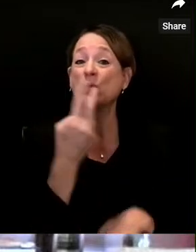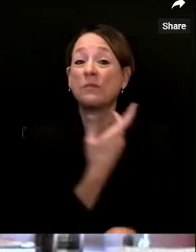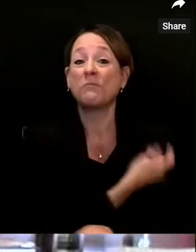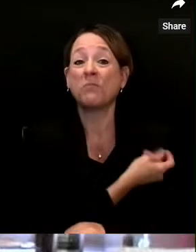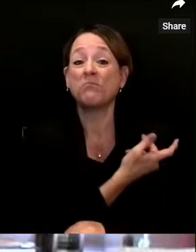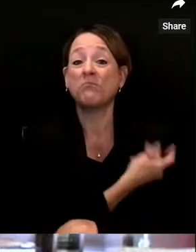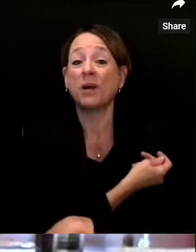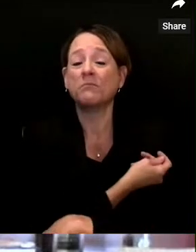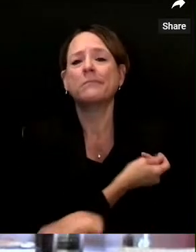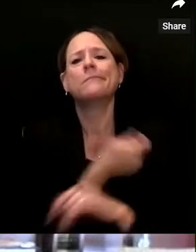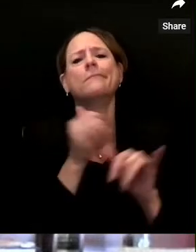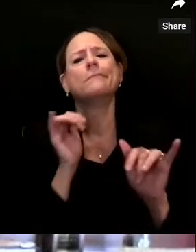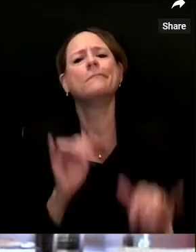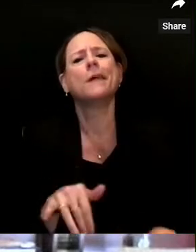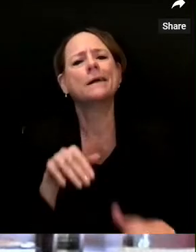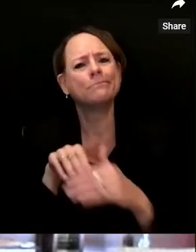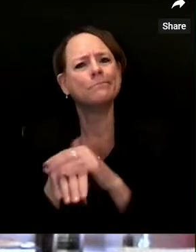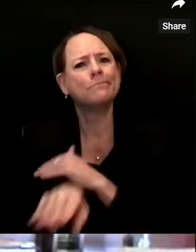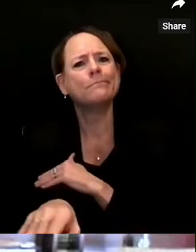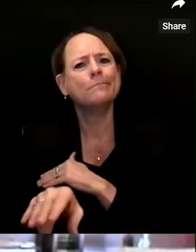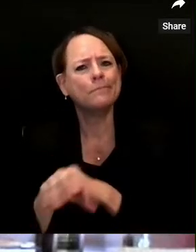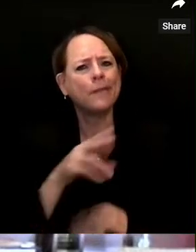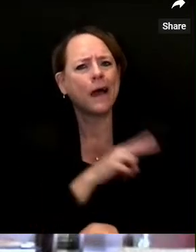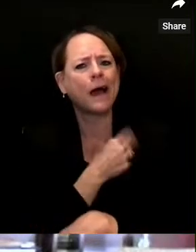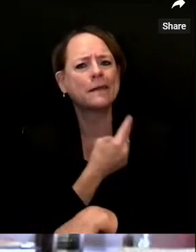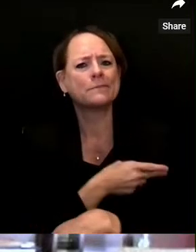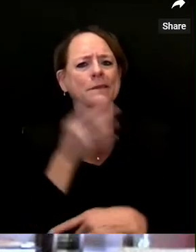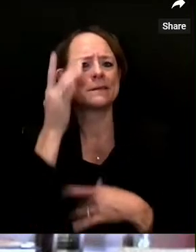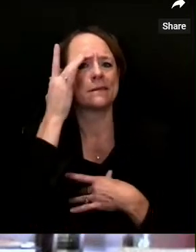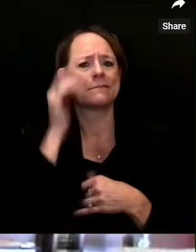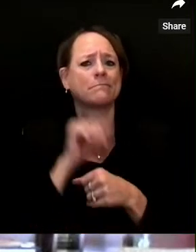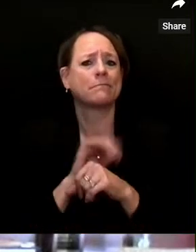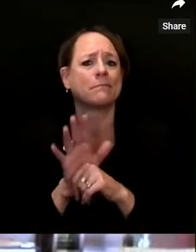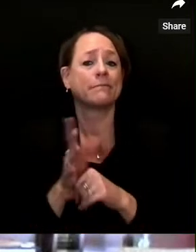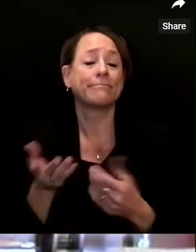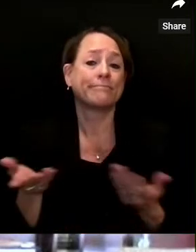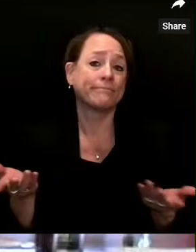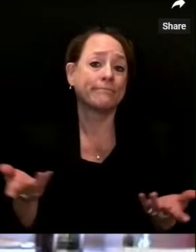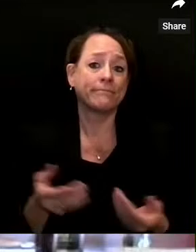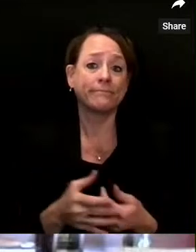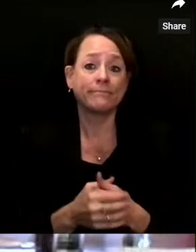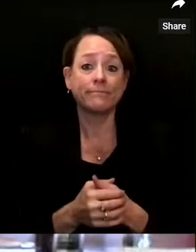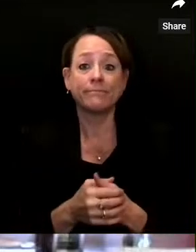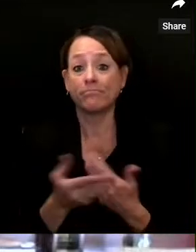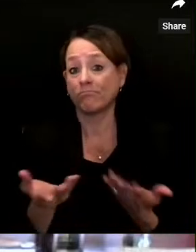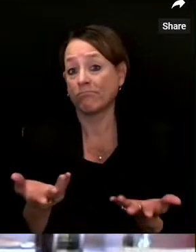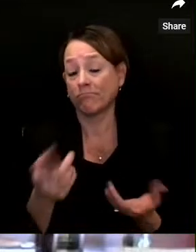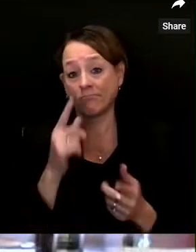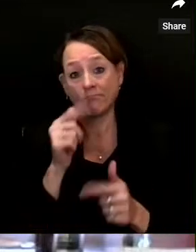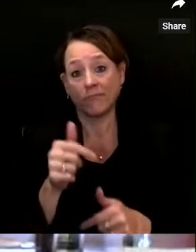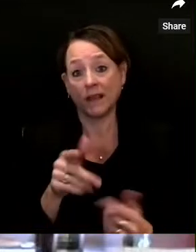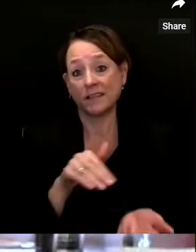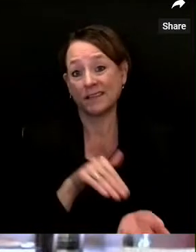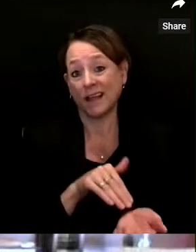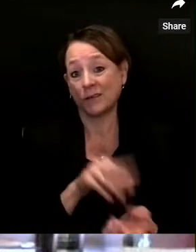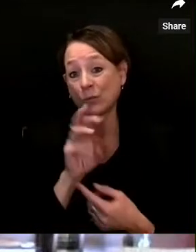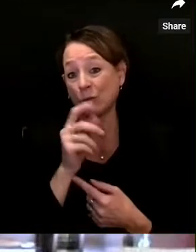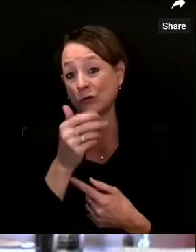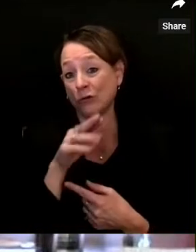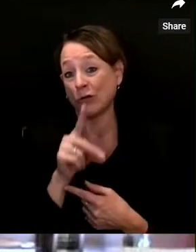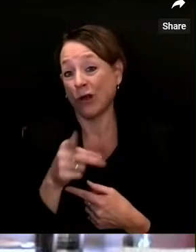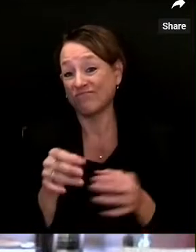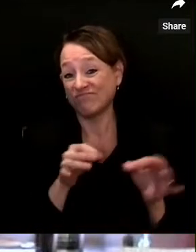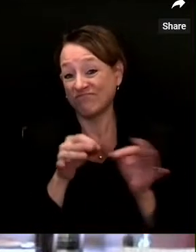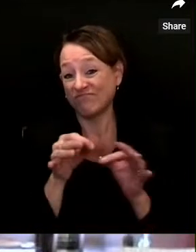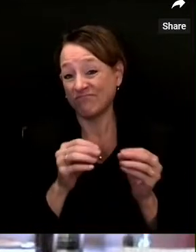will absolutely welcome Dr. Westergaard to comment on any other descriptors we can offer for that group. But the really core message